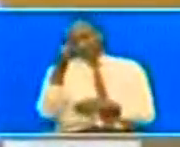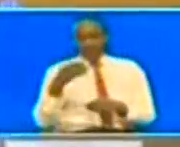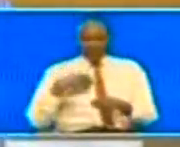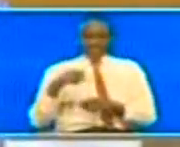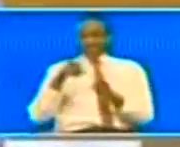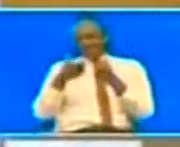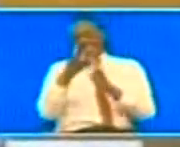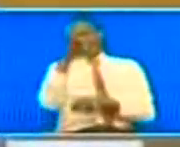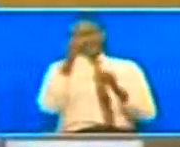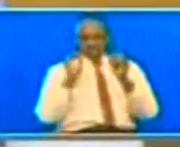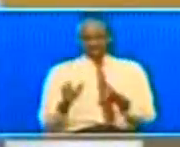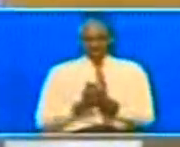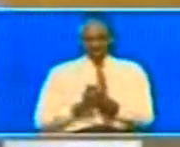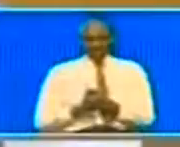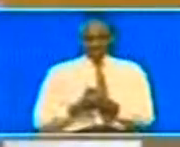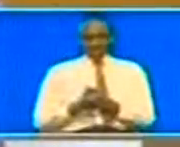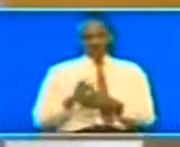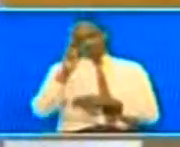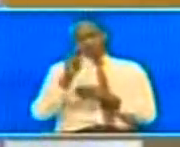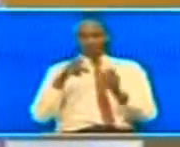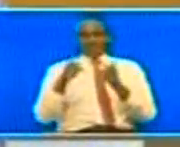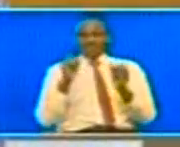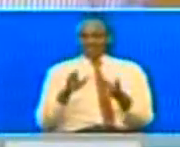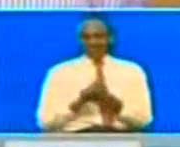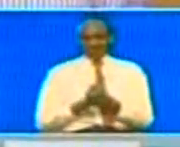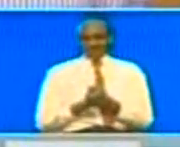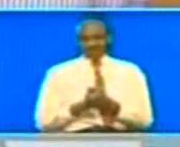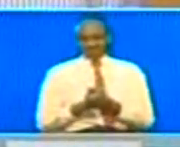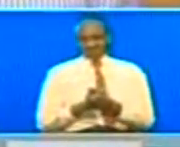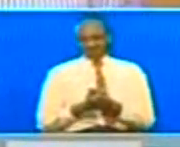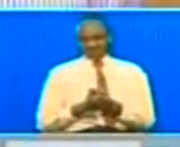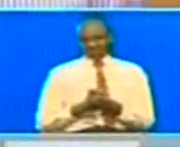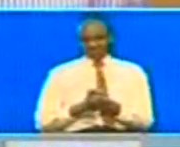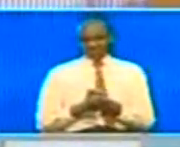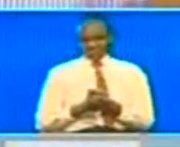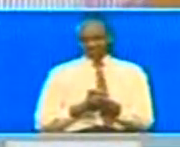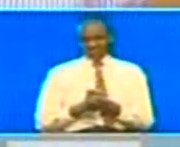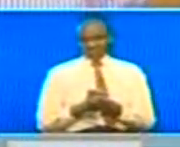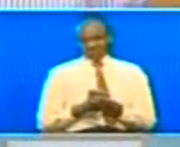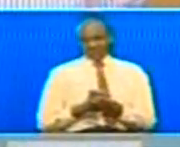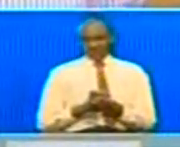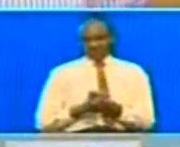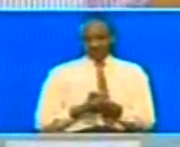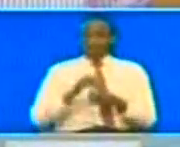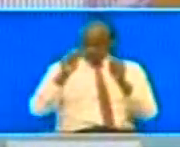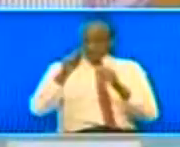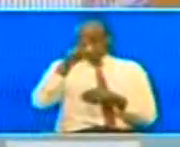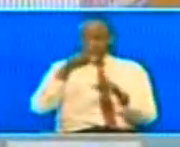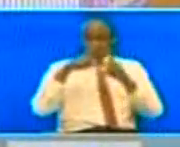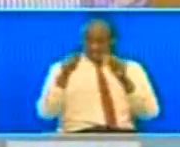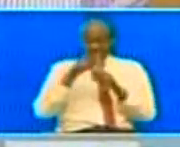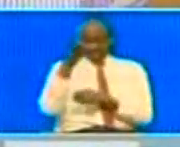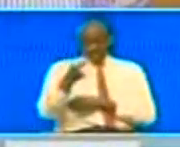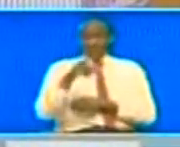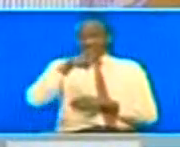media at all. It would not be news. All right, you say had he not have recorded it, you'd have made a statement the next day. This yes. event